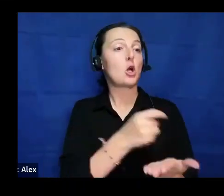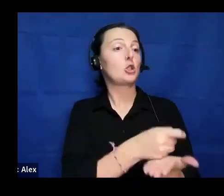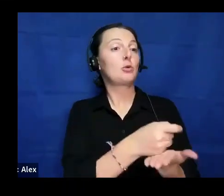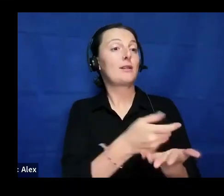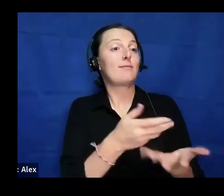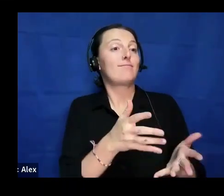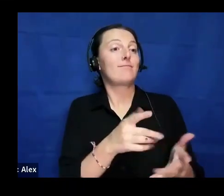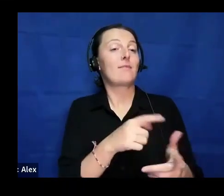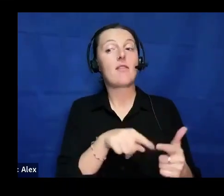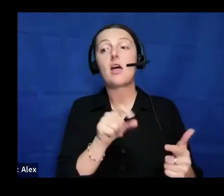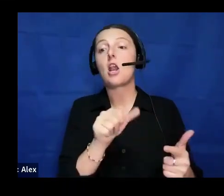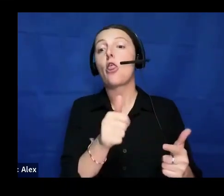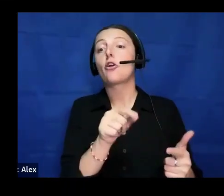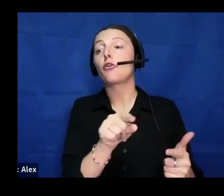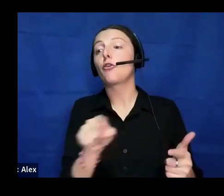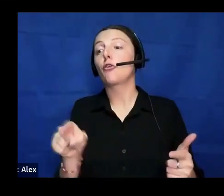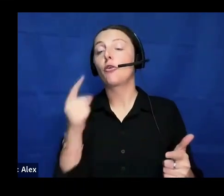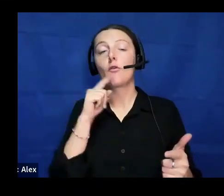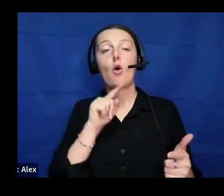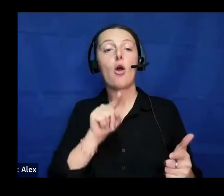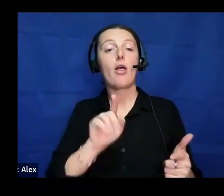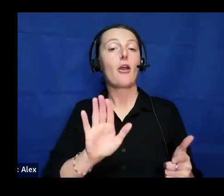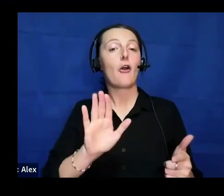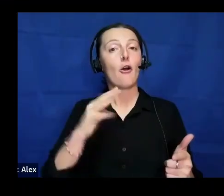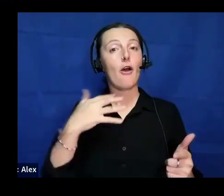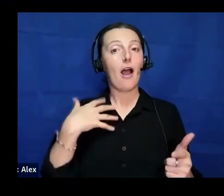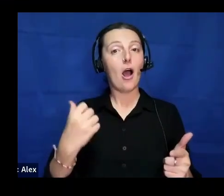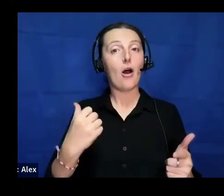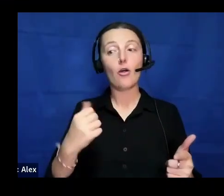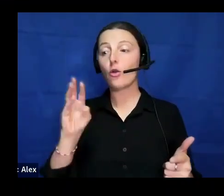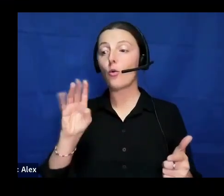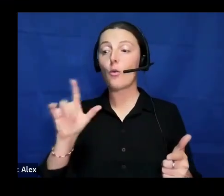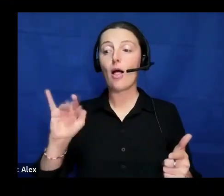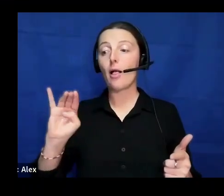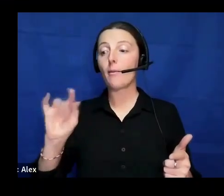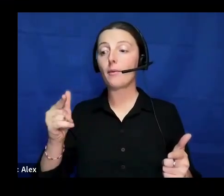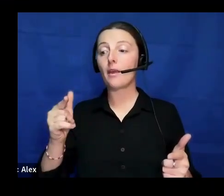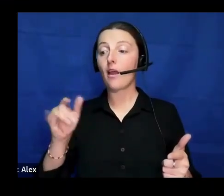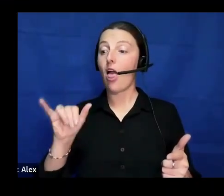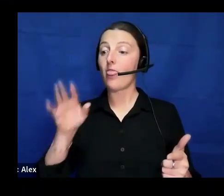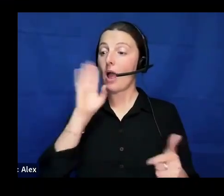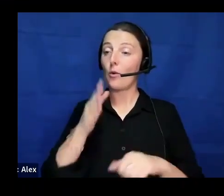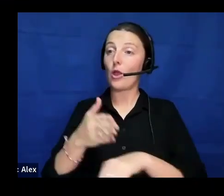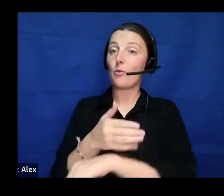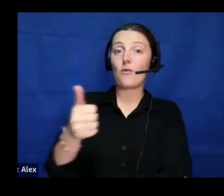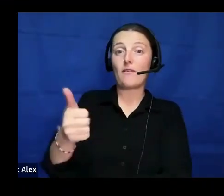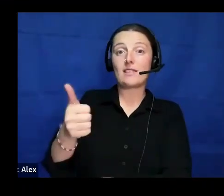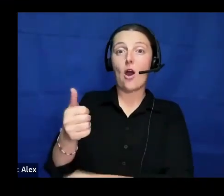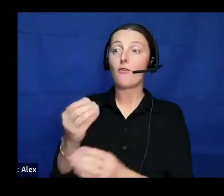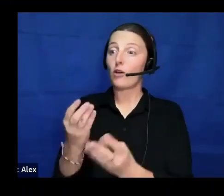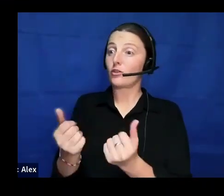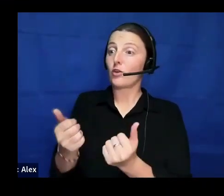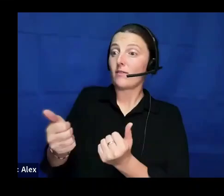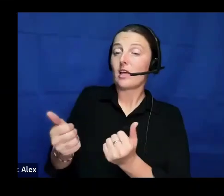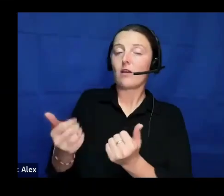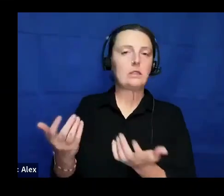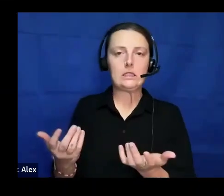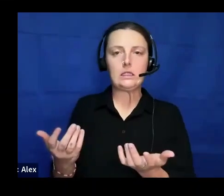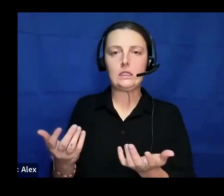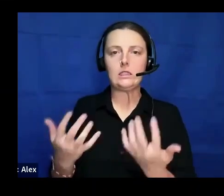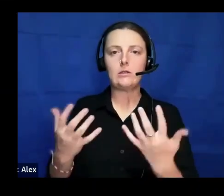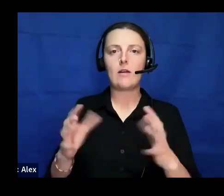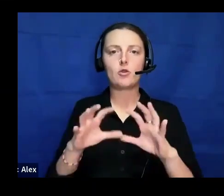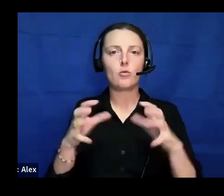that this other aspect of their health and well-being will also improve, right? Or that it will resolve on its own. Oftentimes it needs to be